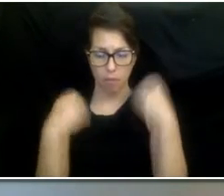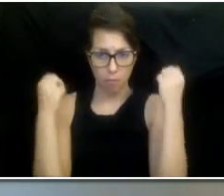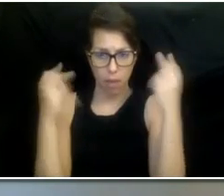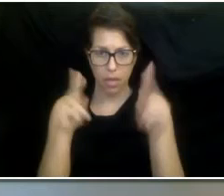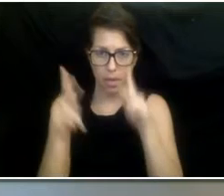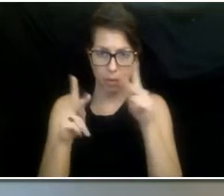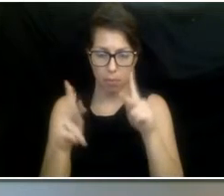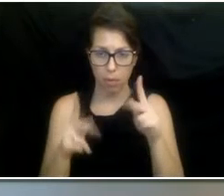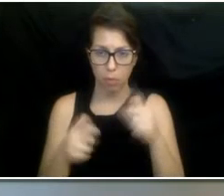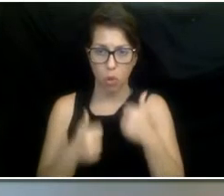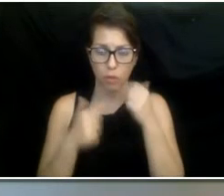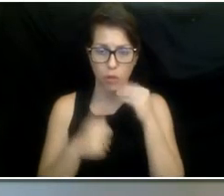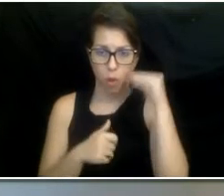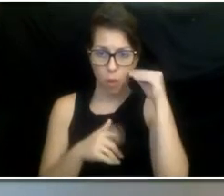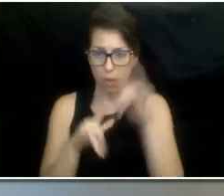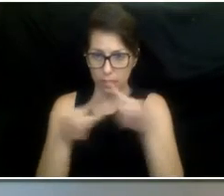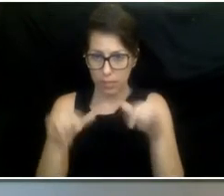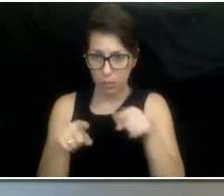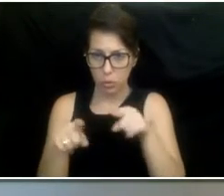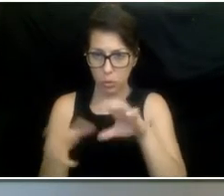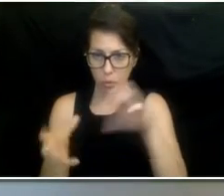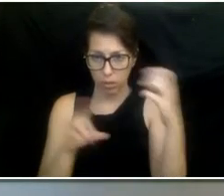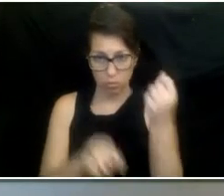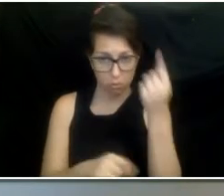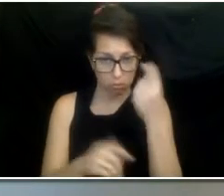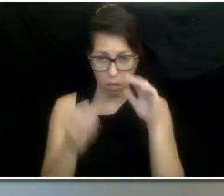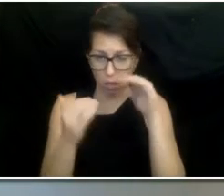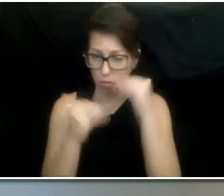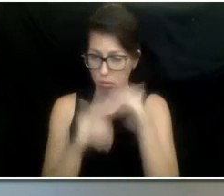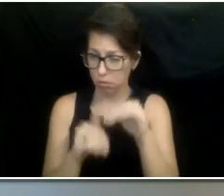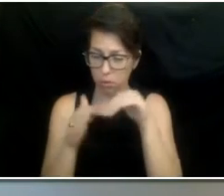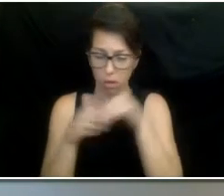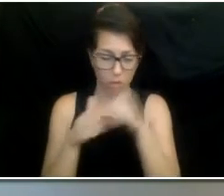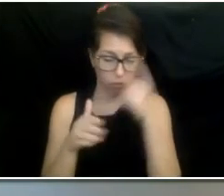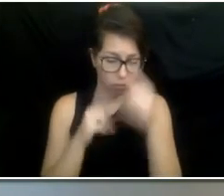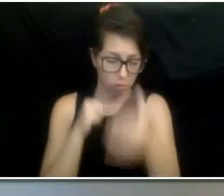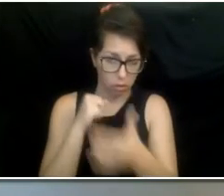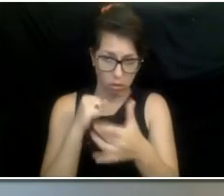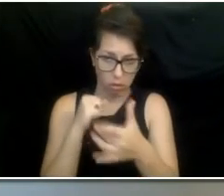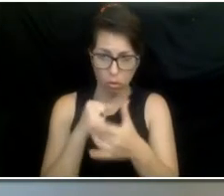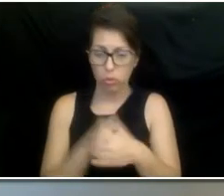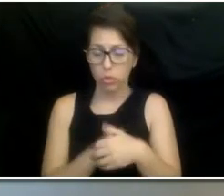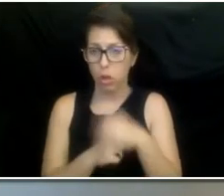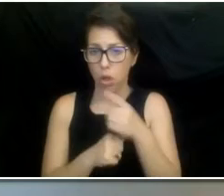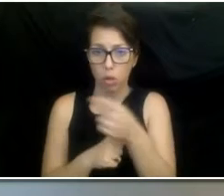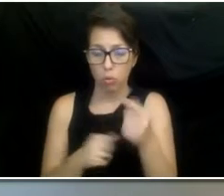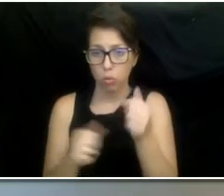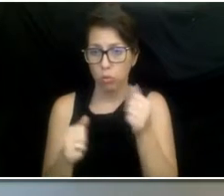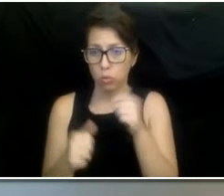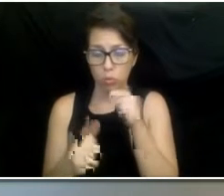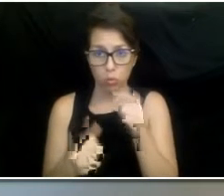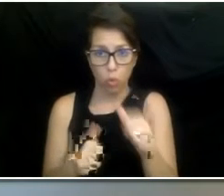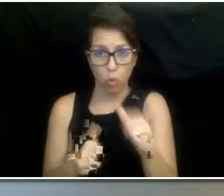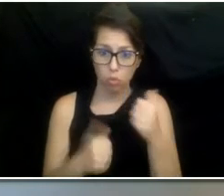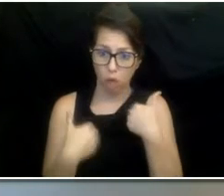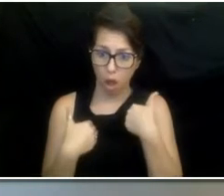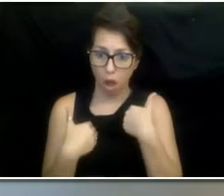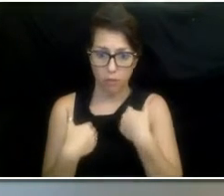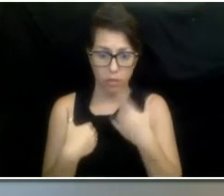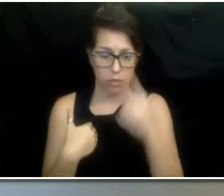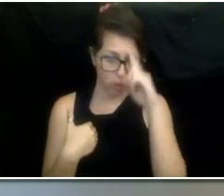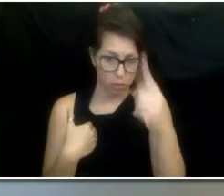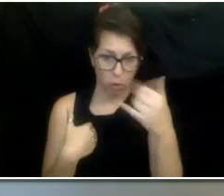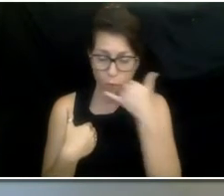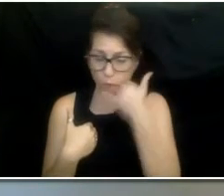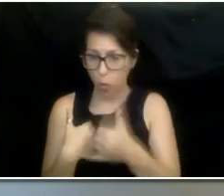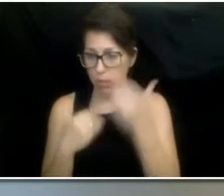if just for advice also people are without privacy there are many family members sharing technology